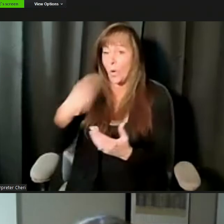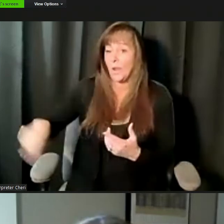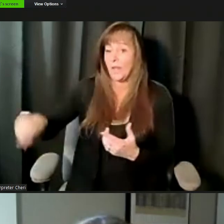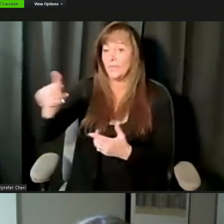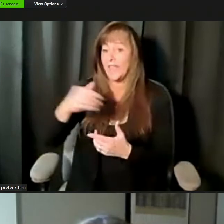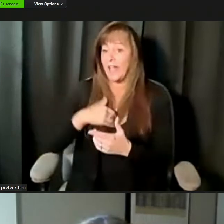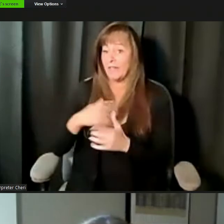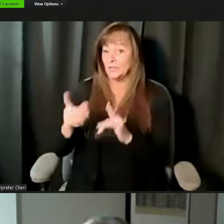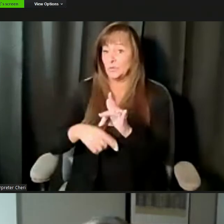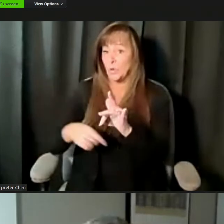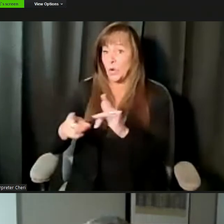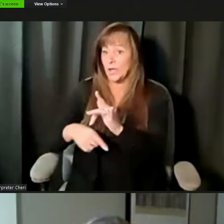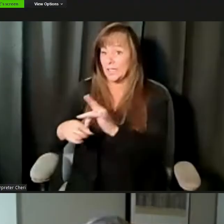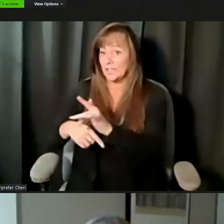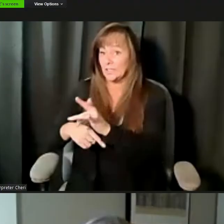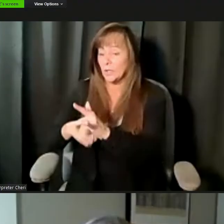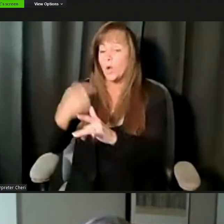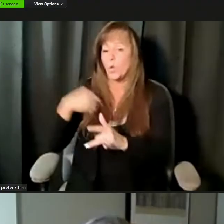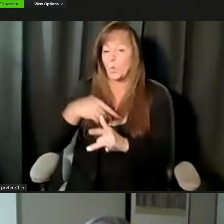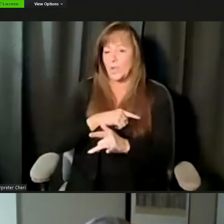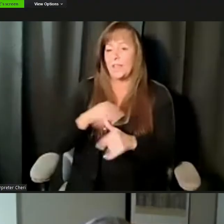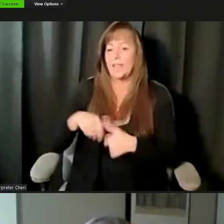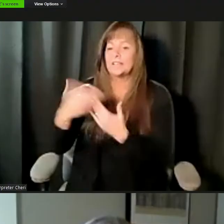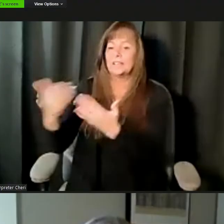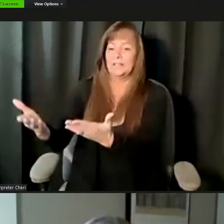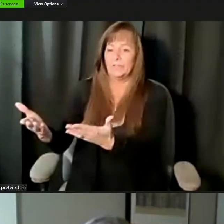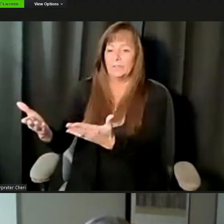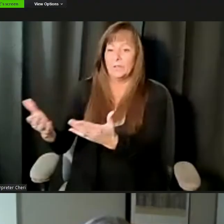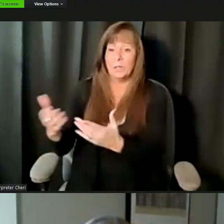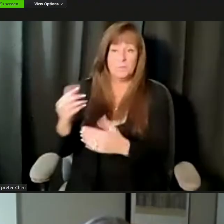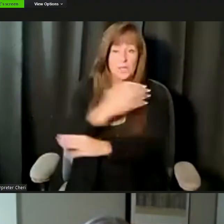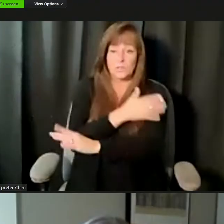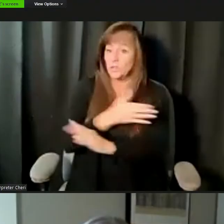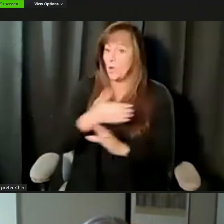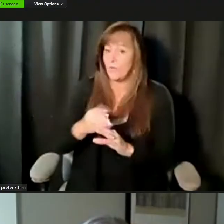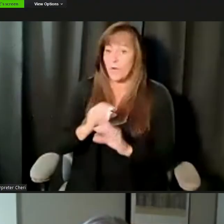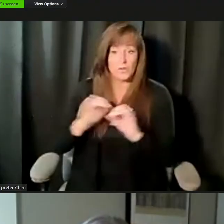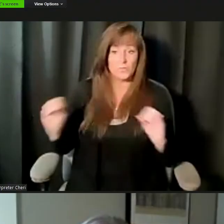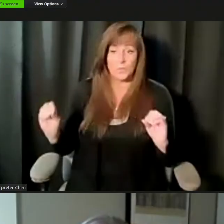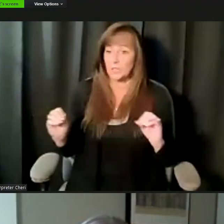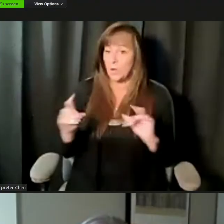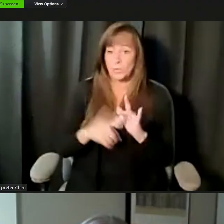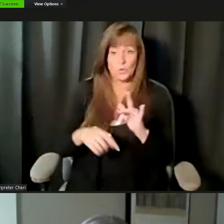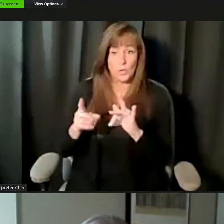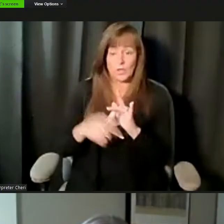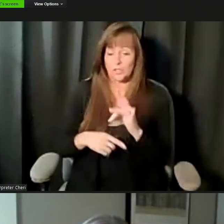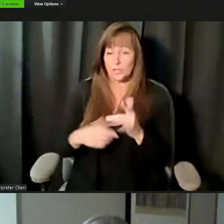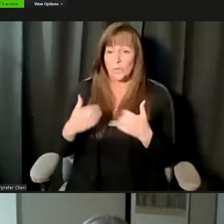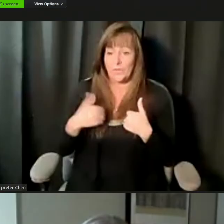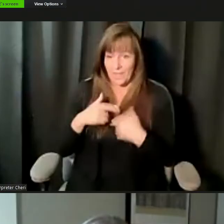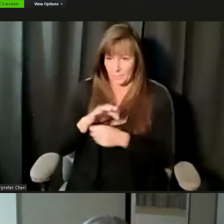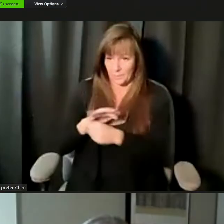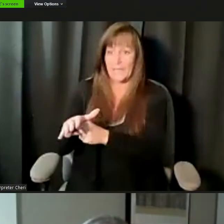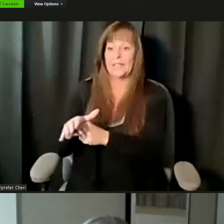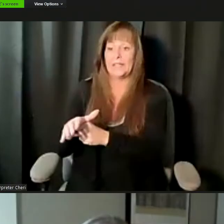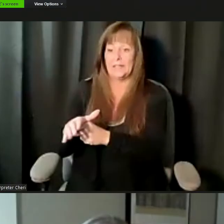to them. But so far, we've had no shortages on those supplies needed to administer the vaccine.